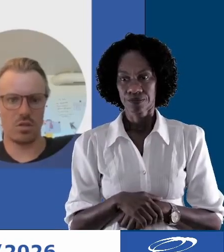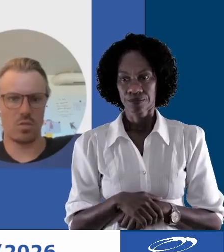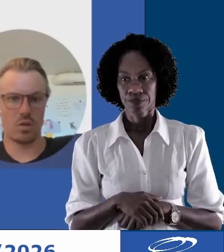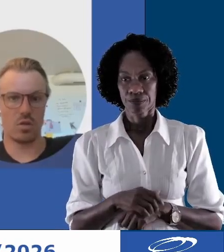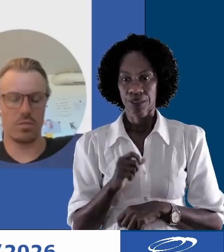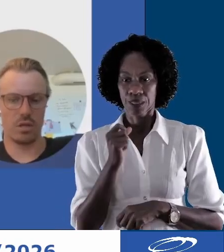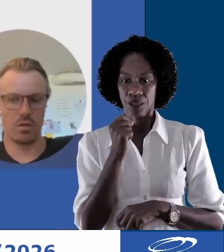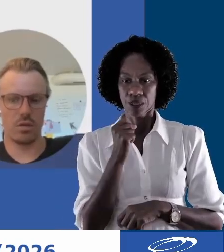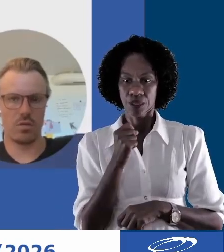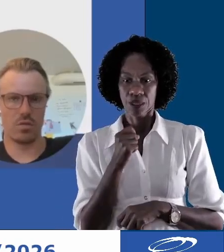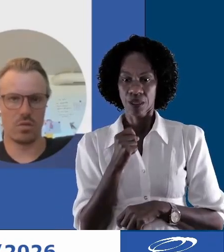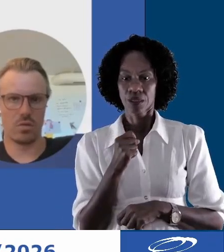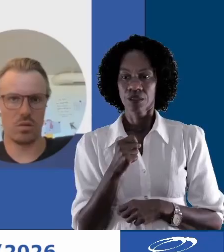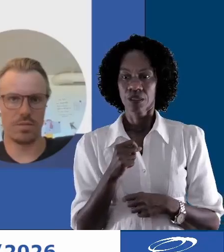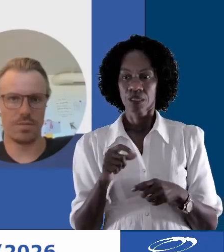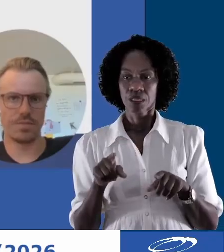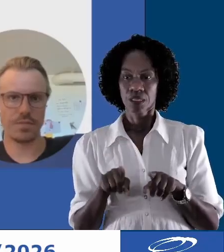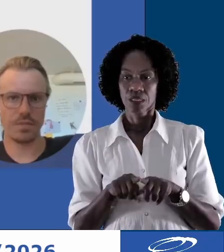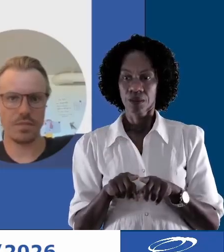concentrations were superior to the oral.